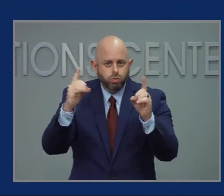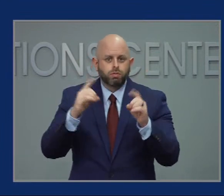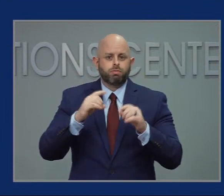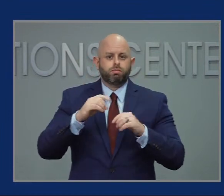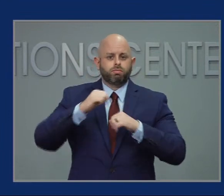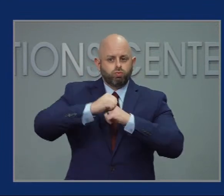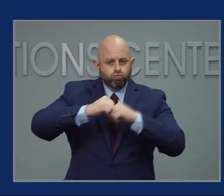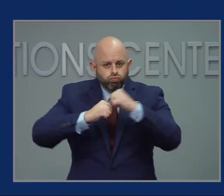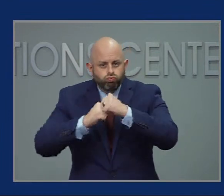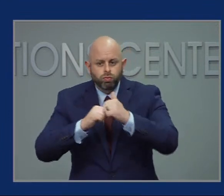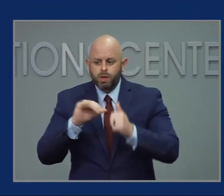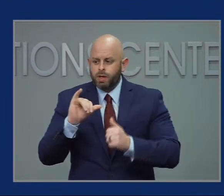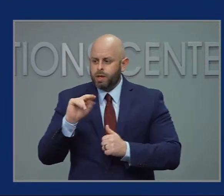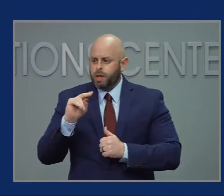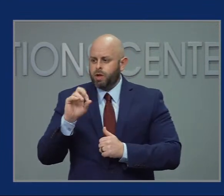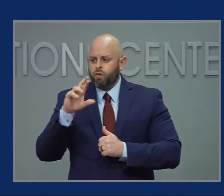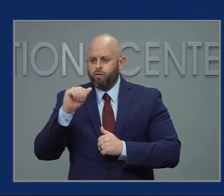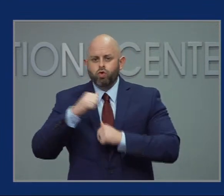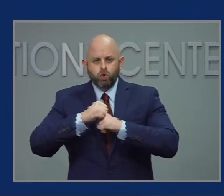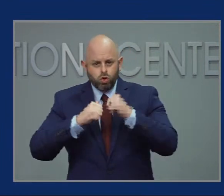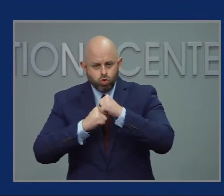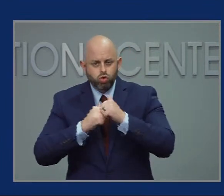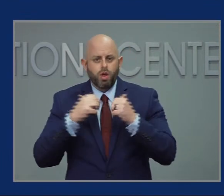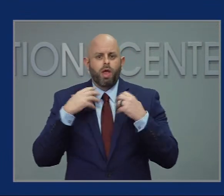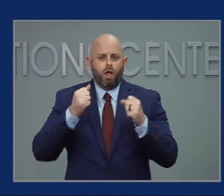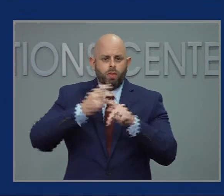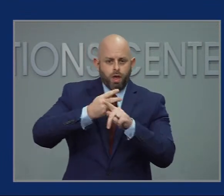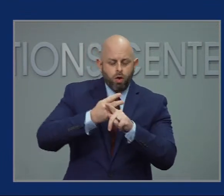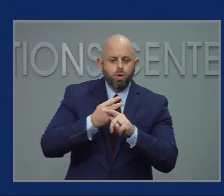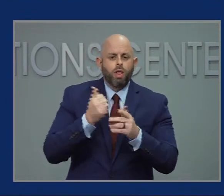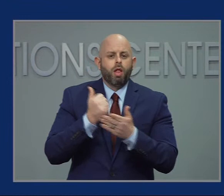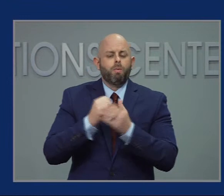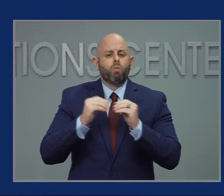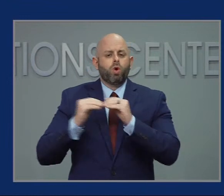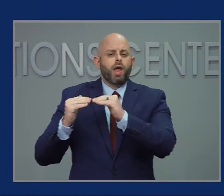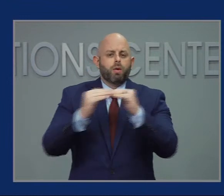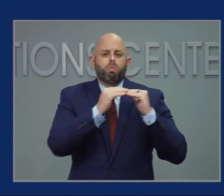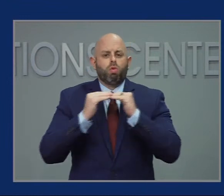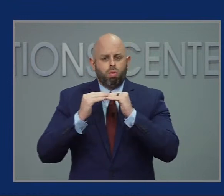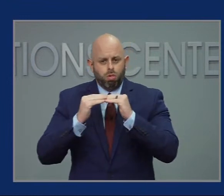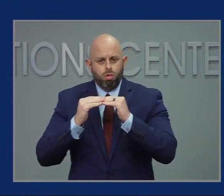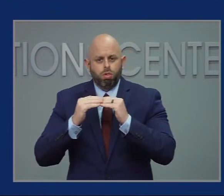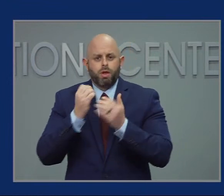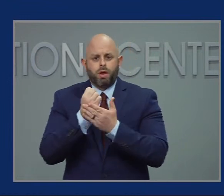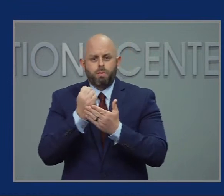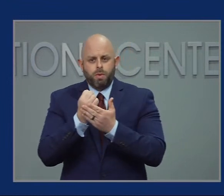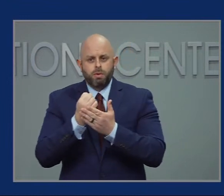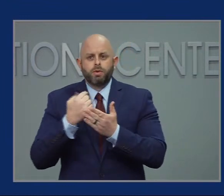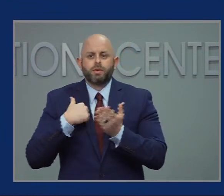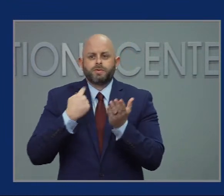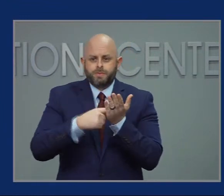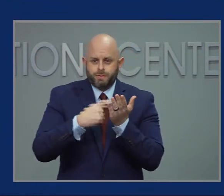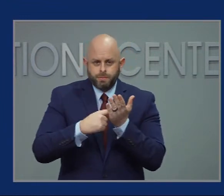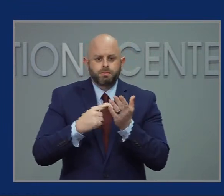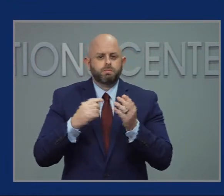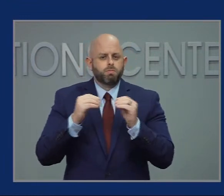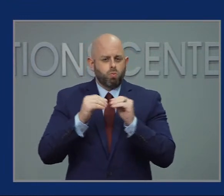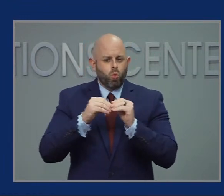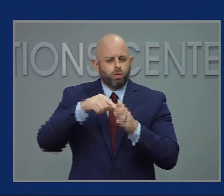equitable, inclusive economy. I'll start out with some context and preview what we will discuss in further detail